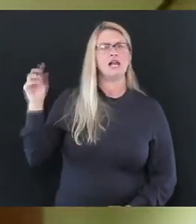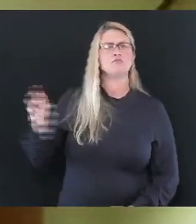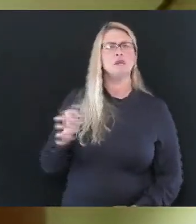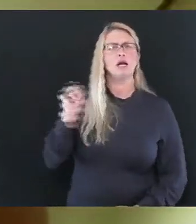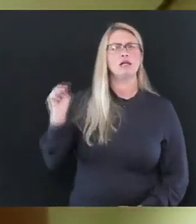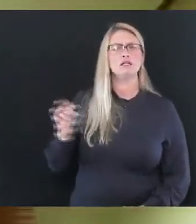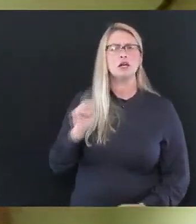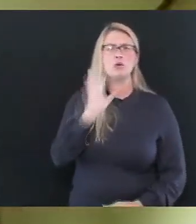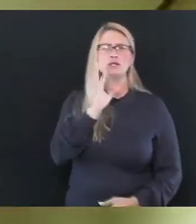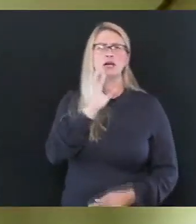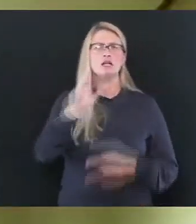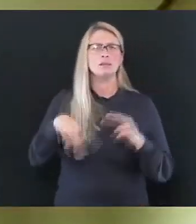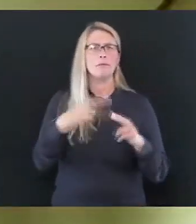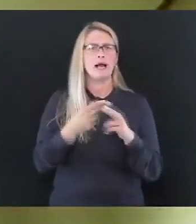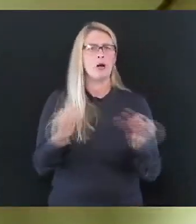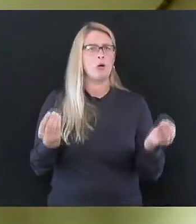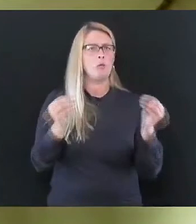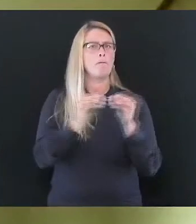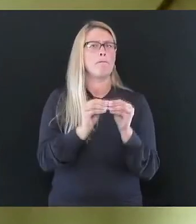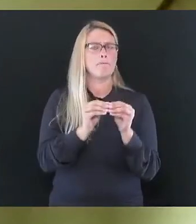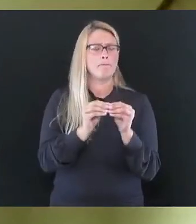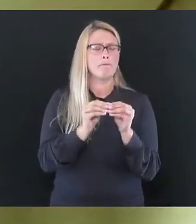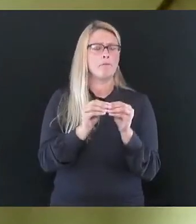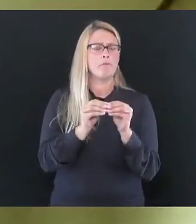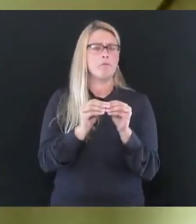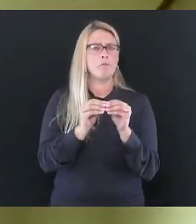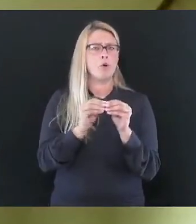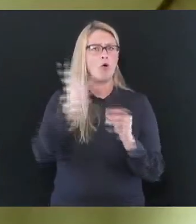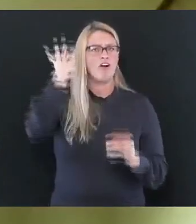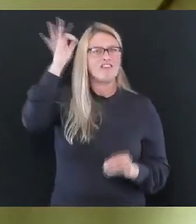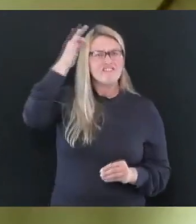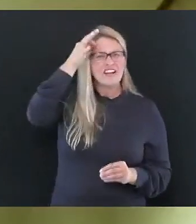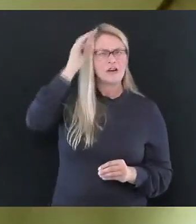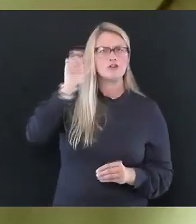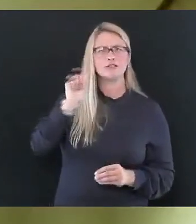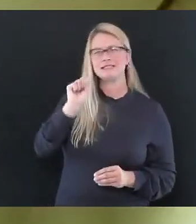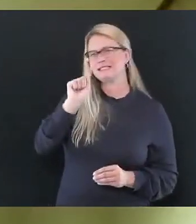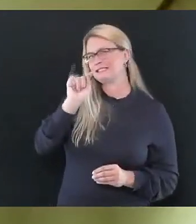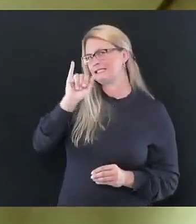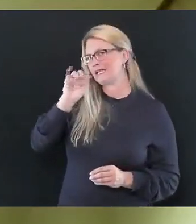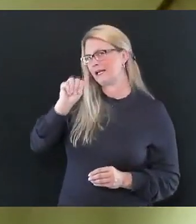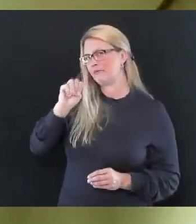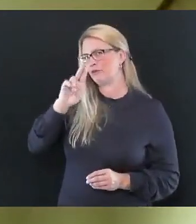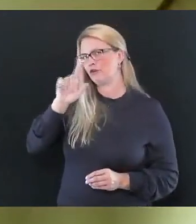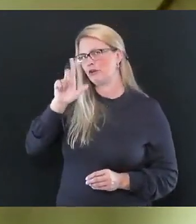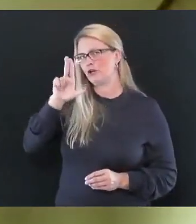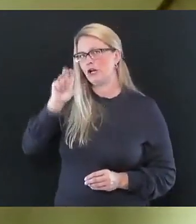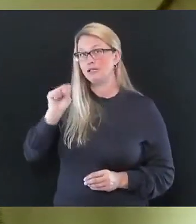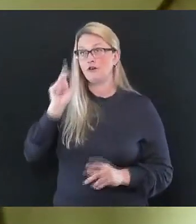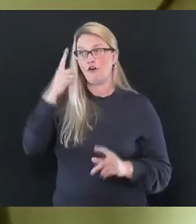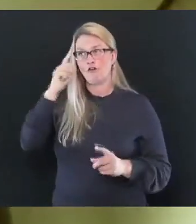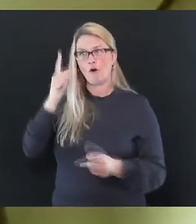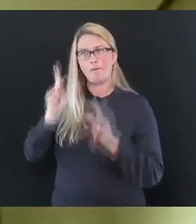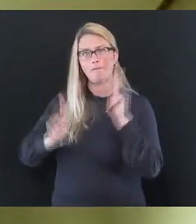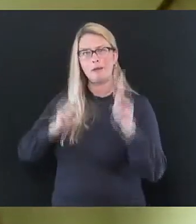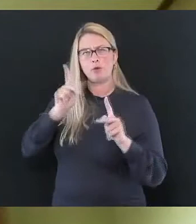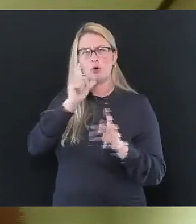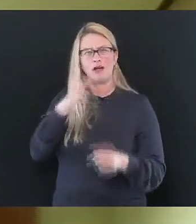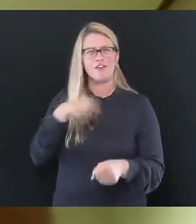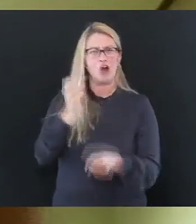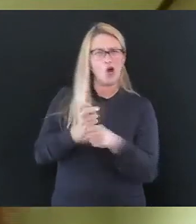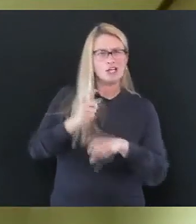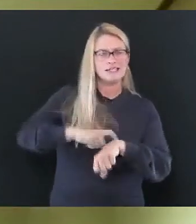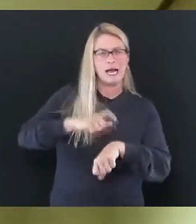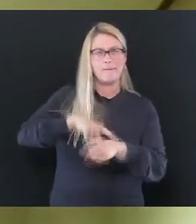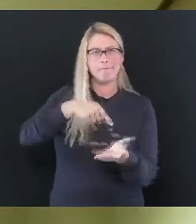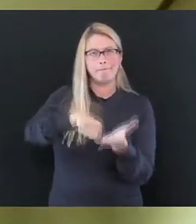the need for more federal stimulus funds, particularly to help people who are having difficulty paying rent